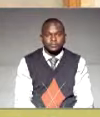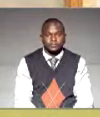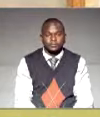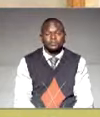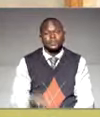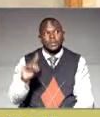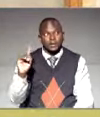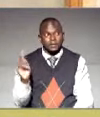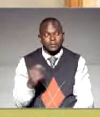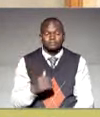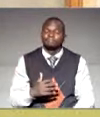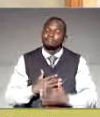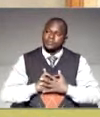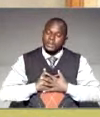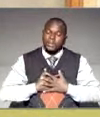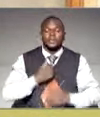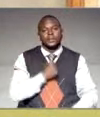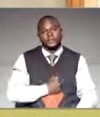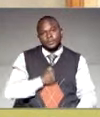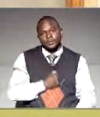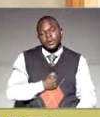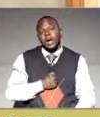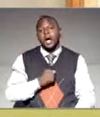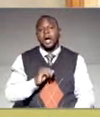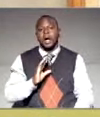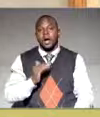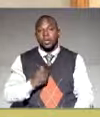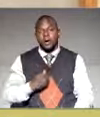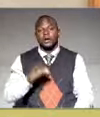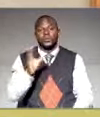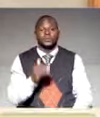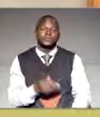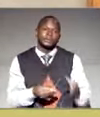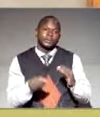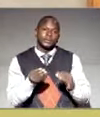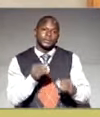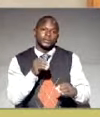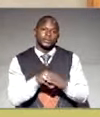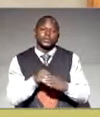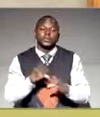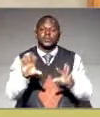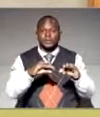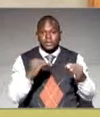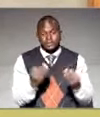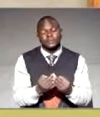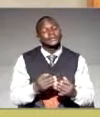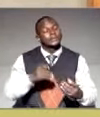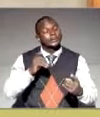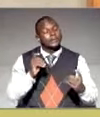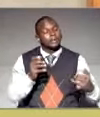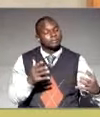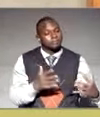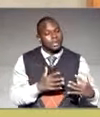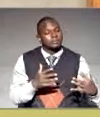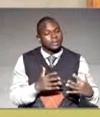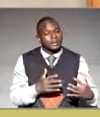First of all, I convey my apologies to our colleague, condolences to the family. It is so hurting